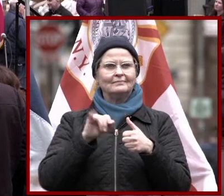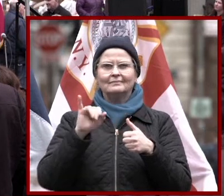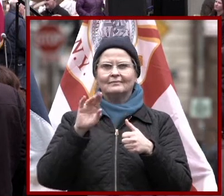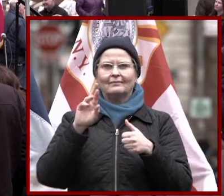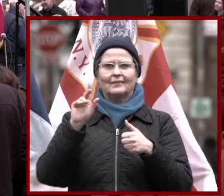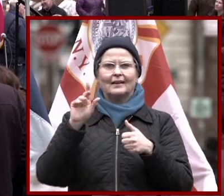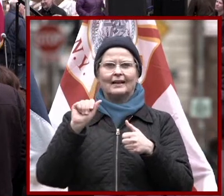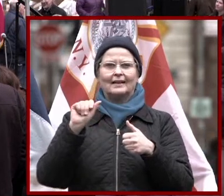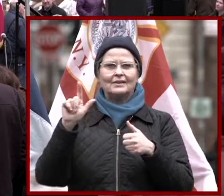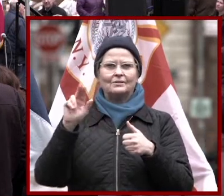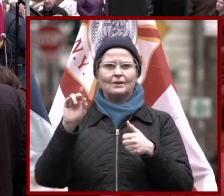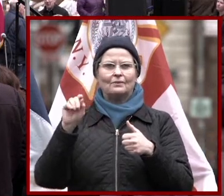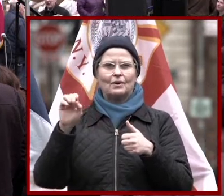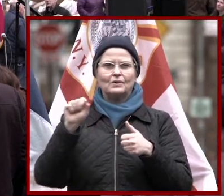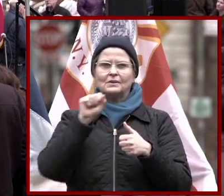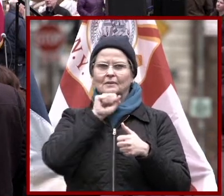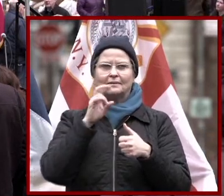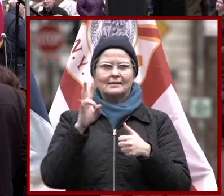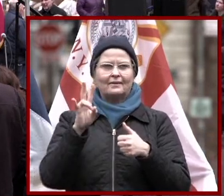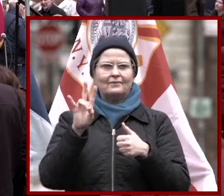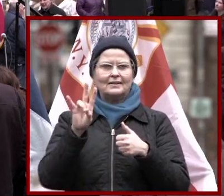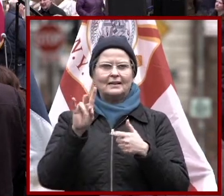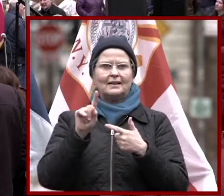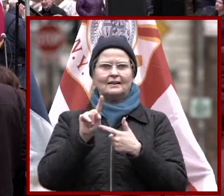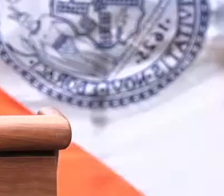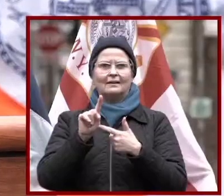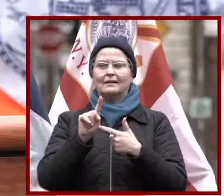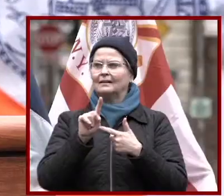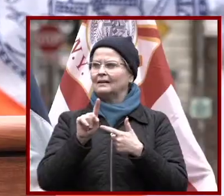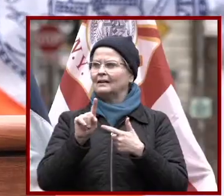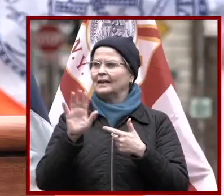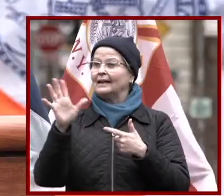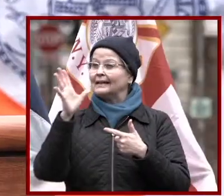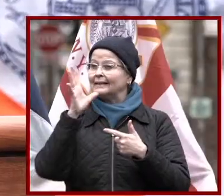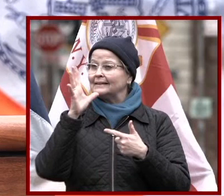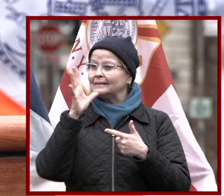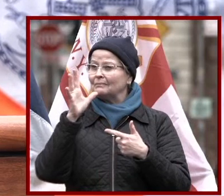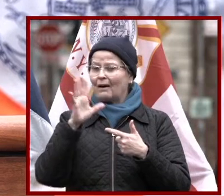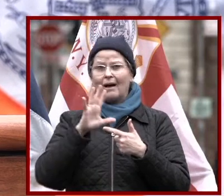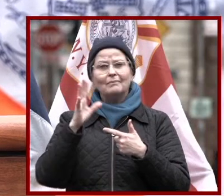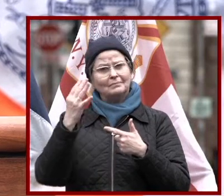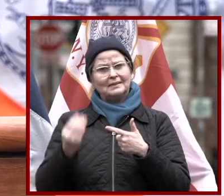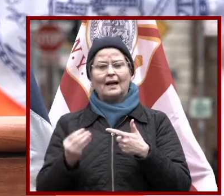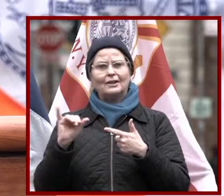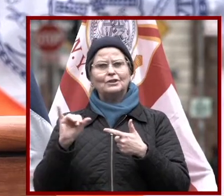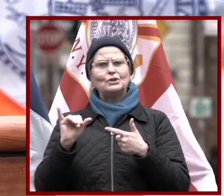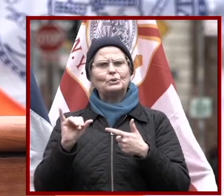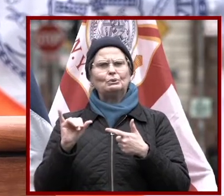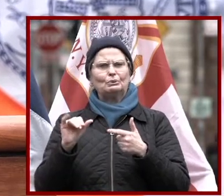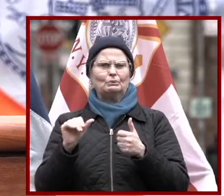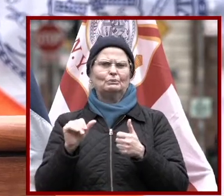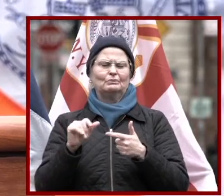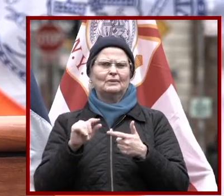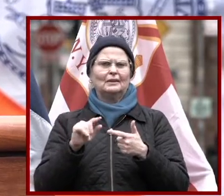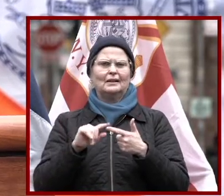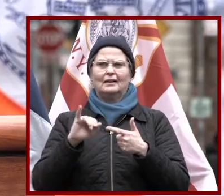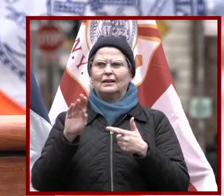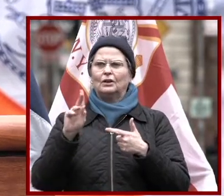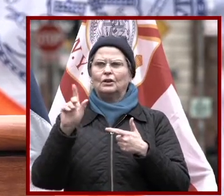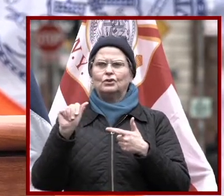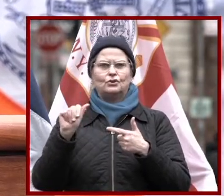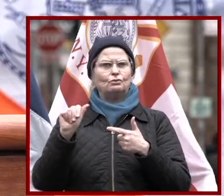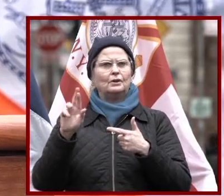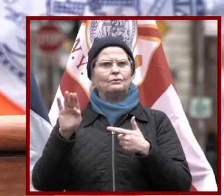Israel Rosen, 17 years old. His mother also died in the fire with him. Julia